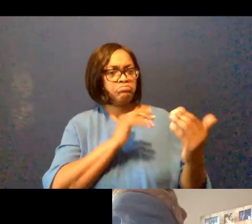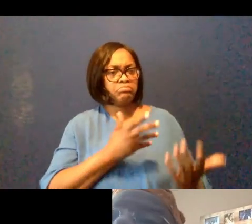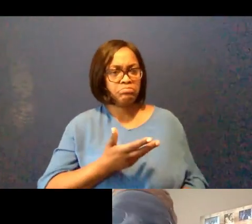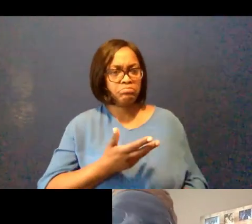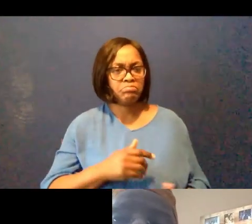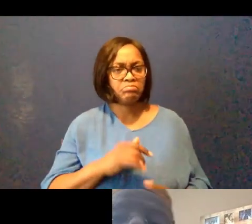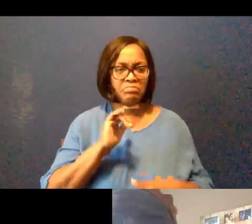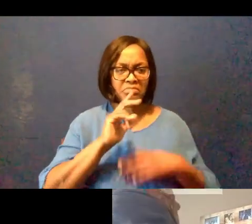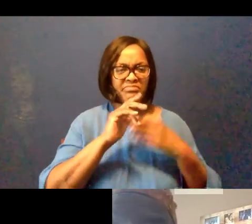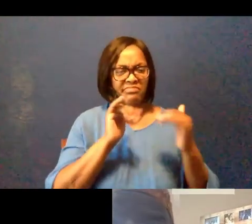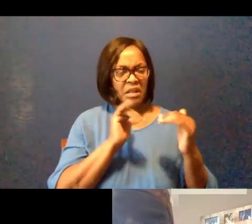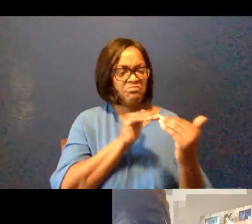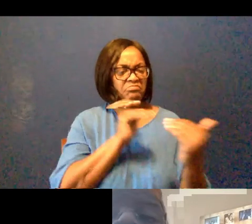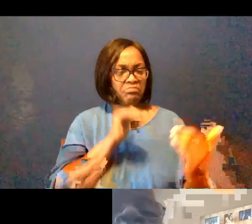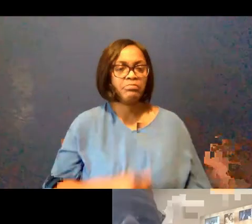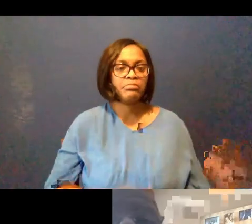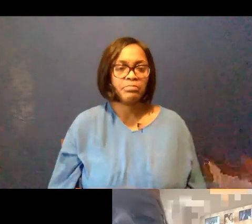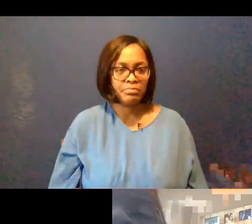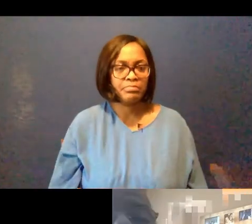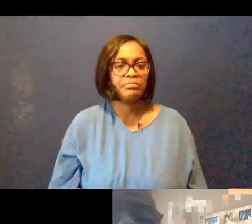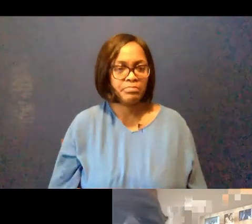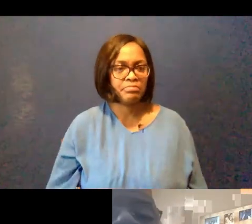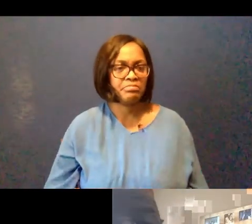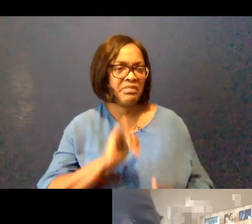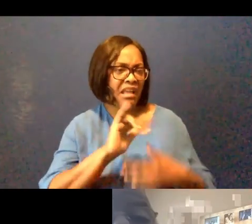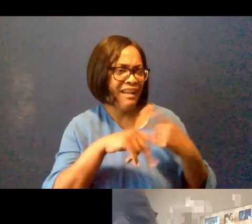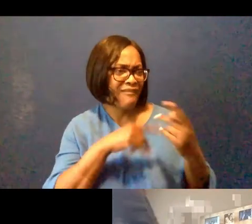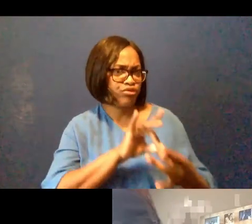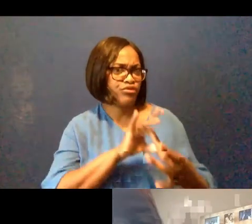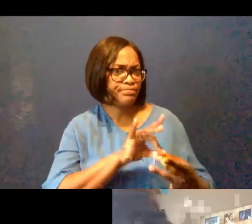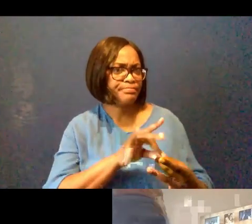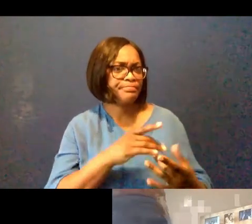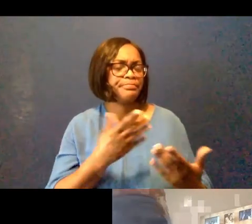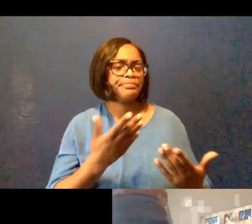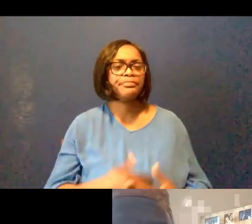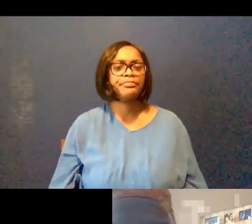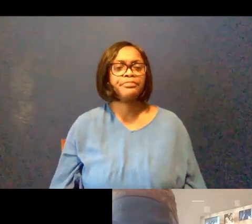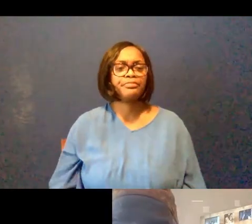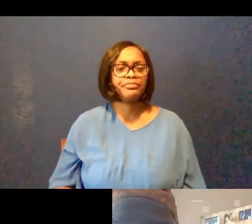become more Christ-like.